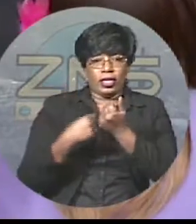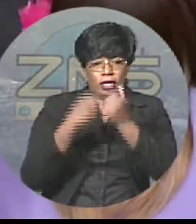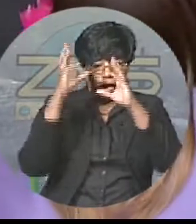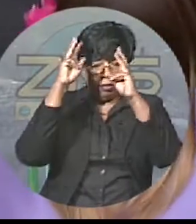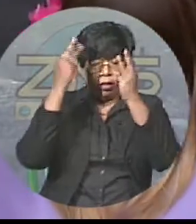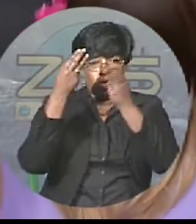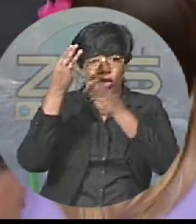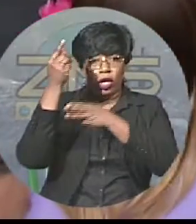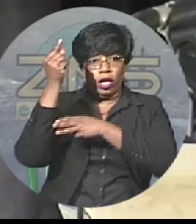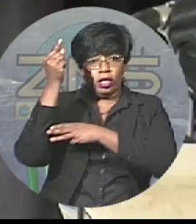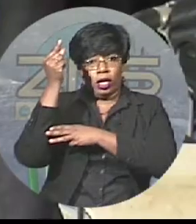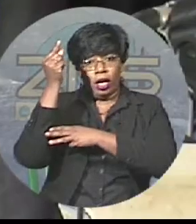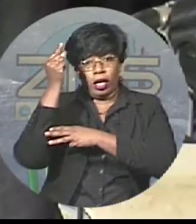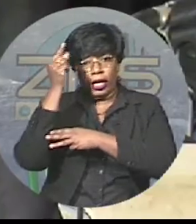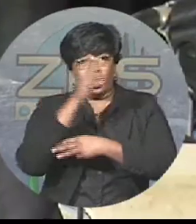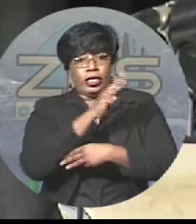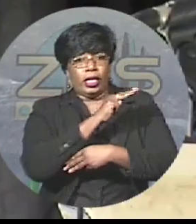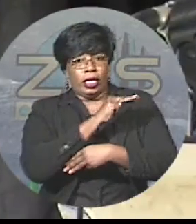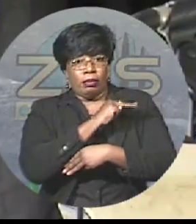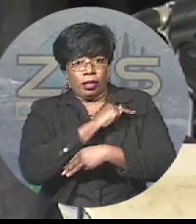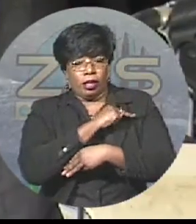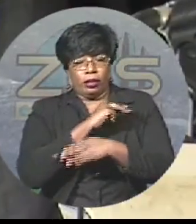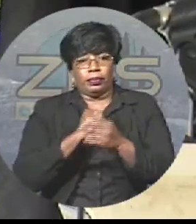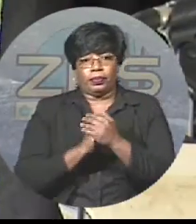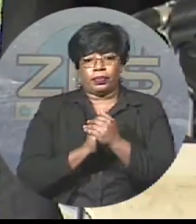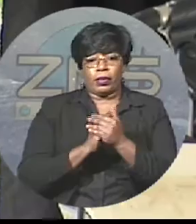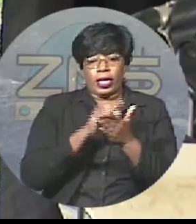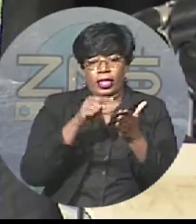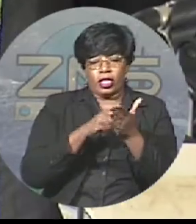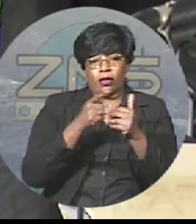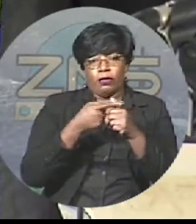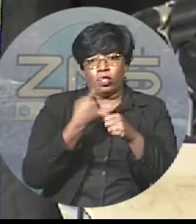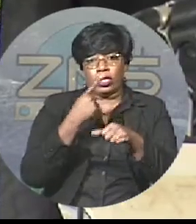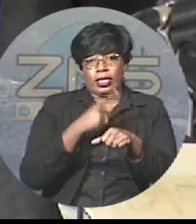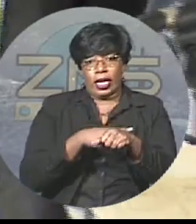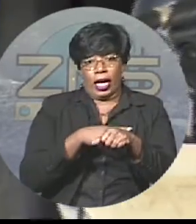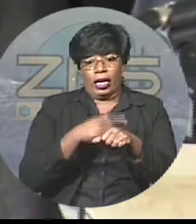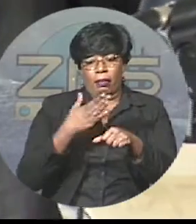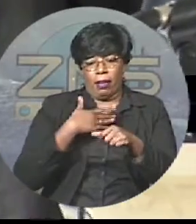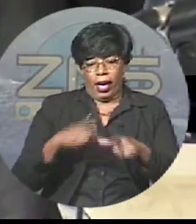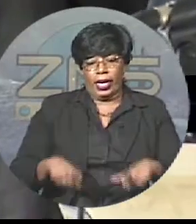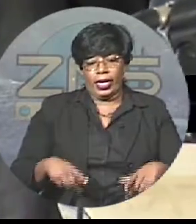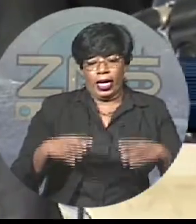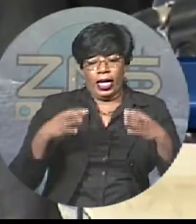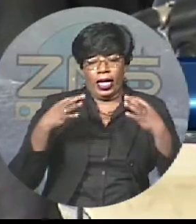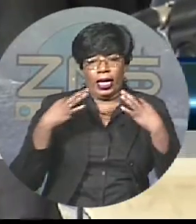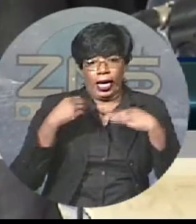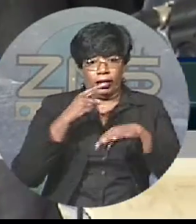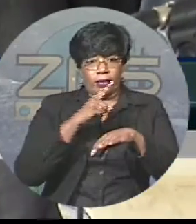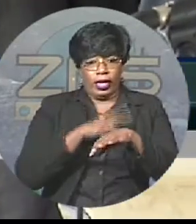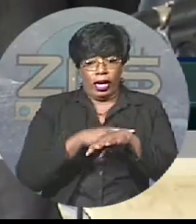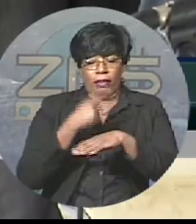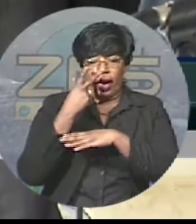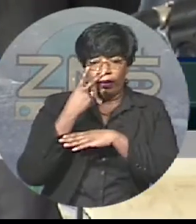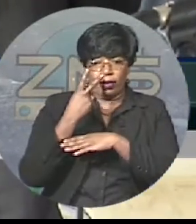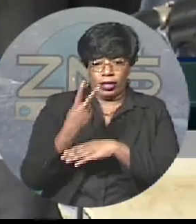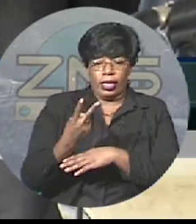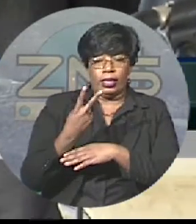of Police, Mr. Glenn Miller. This is the first time in my lifetime that I have